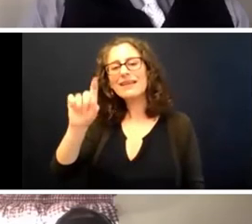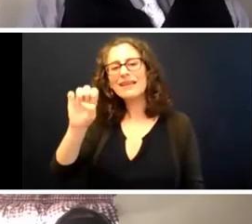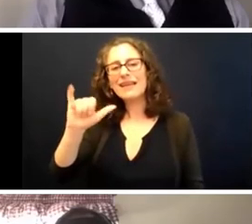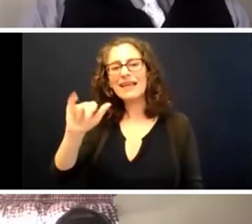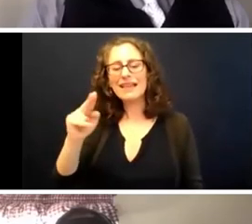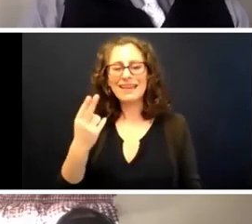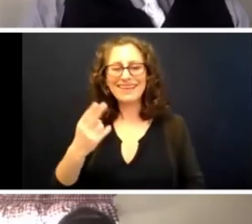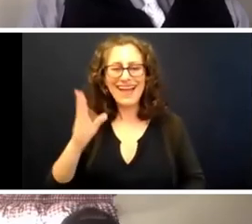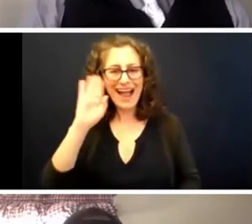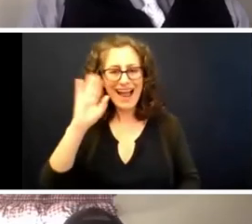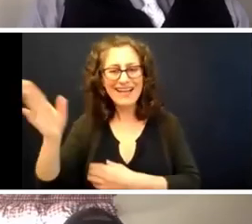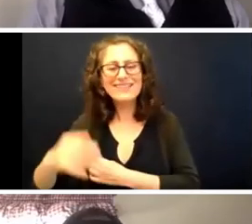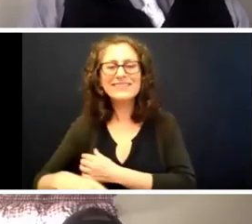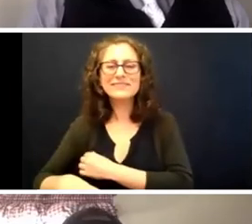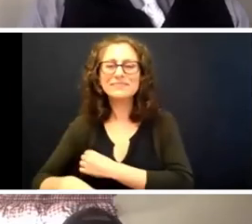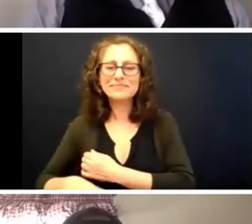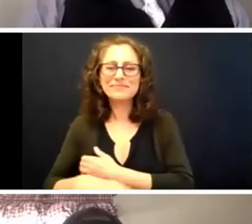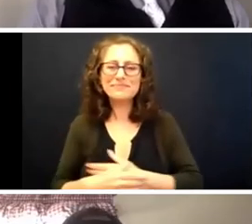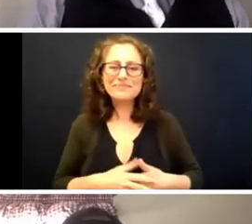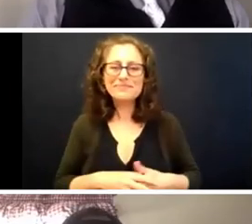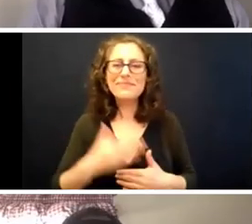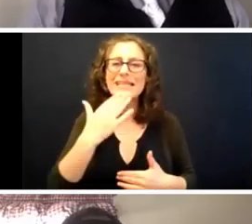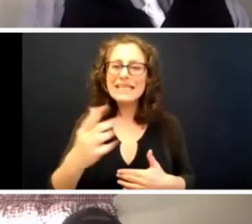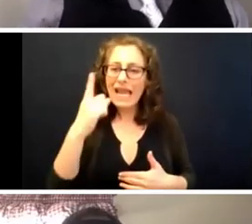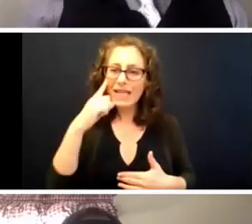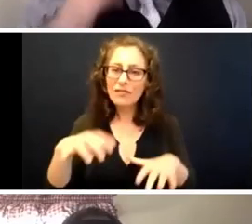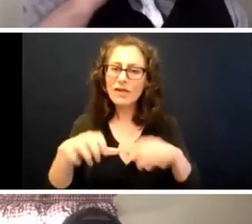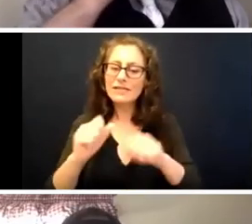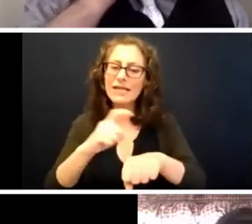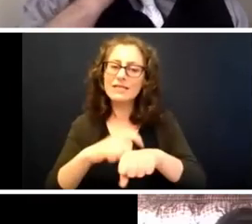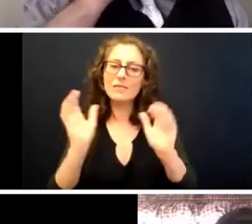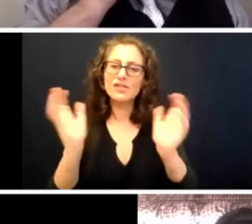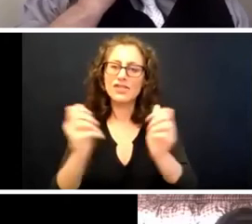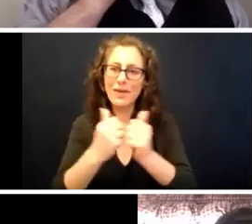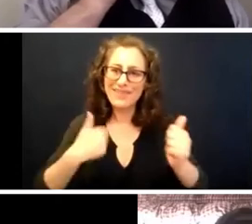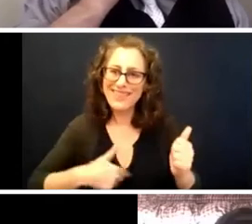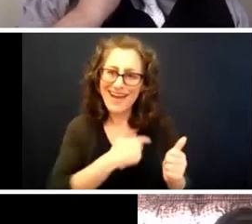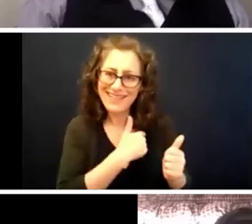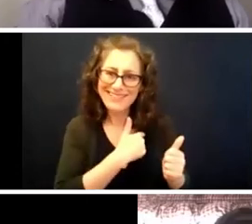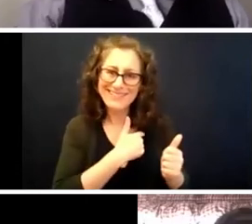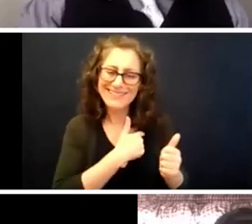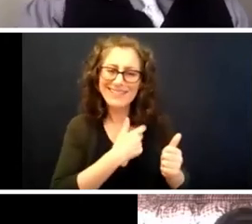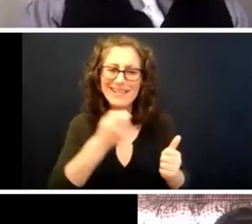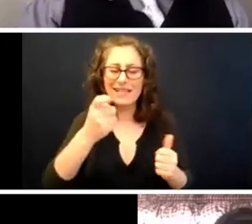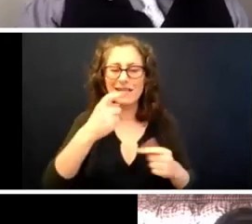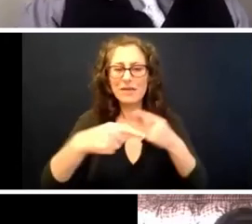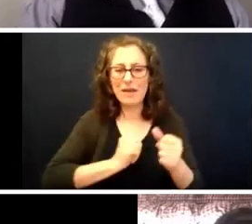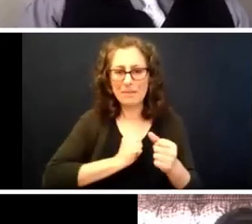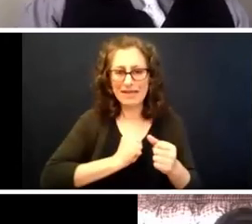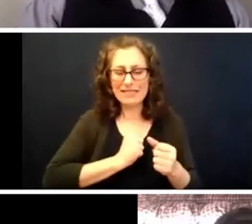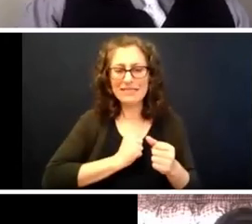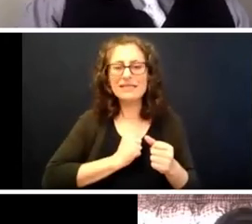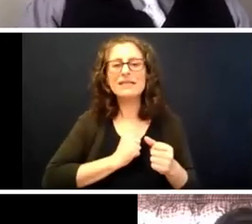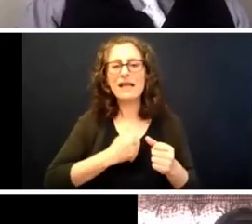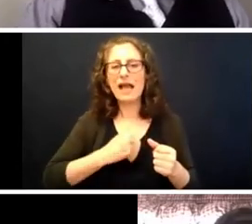Yeah. Hi. Hi. Thank you for taking the time to talk to us, by the way. So a little bit about myself. I am a